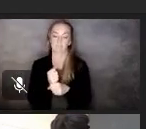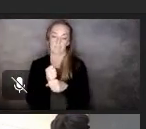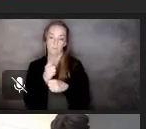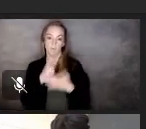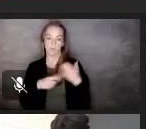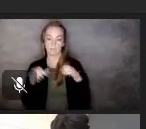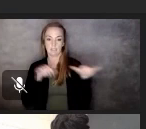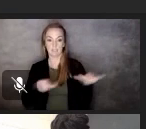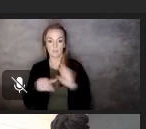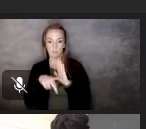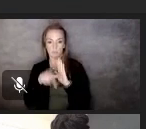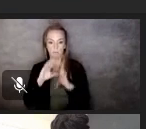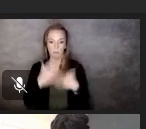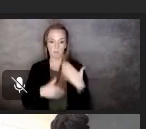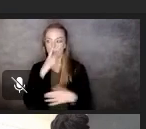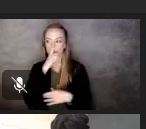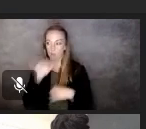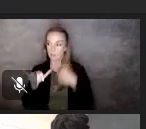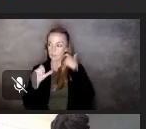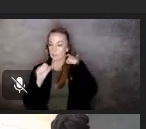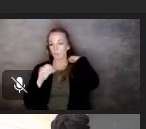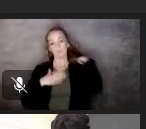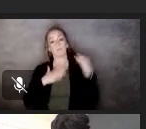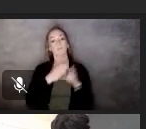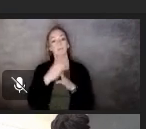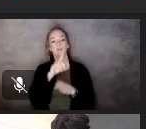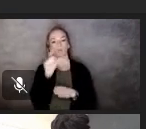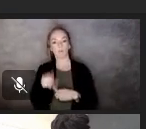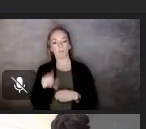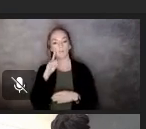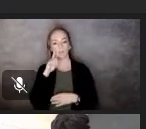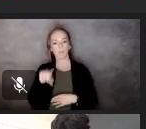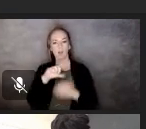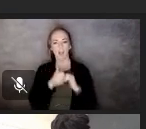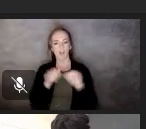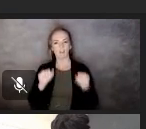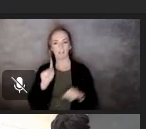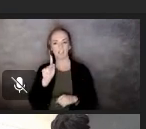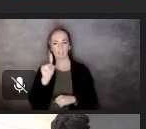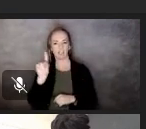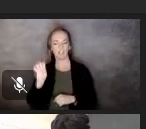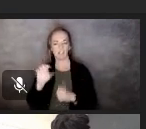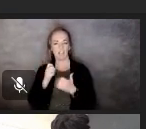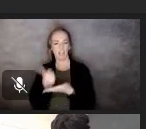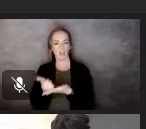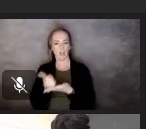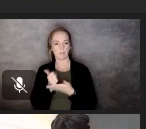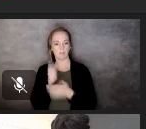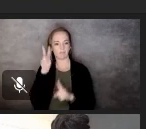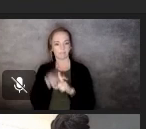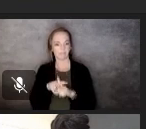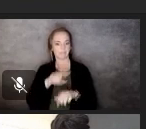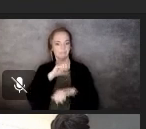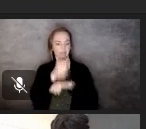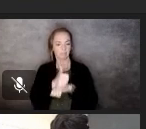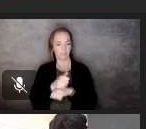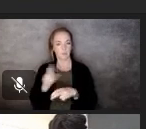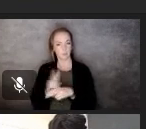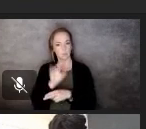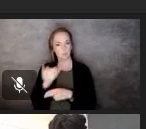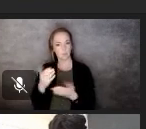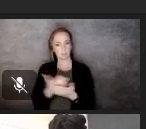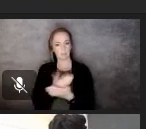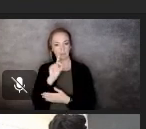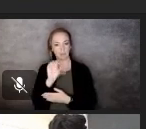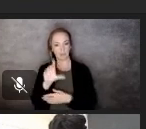for you all is how might the KDE help with the implementation of this new document when the committee is